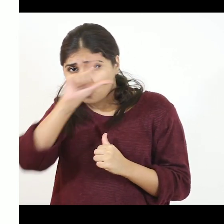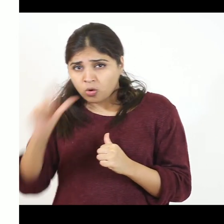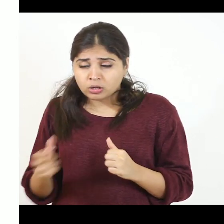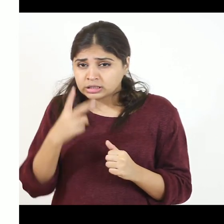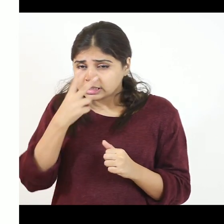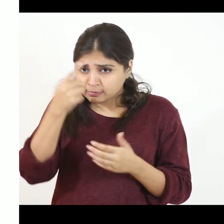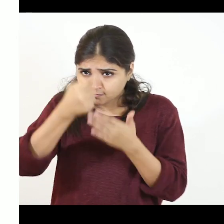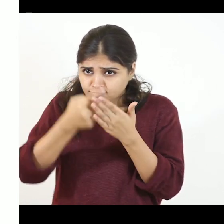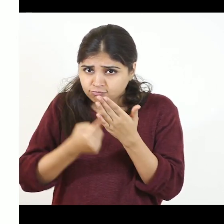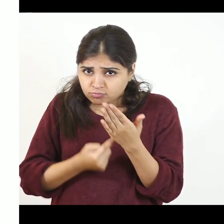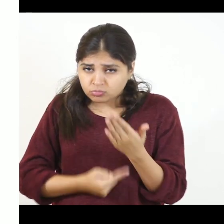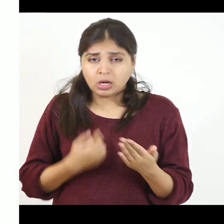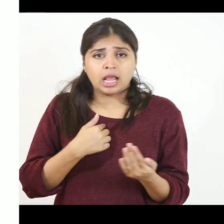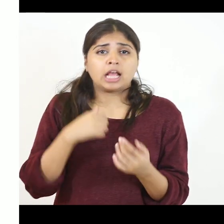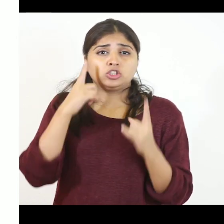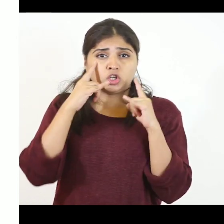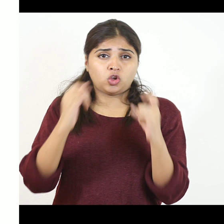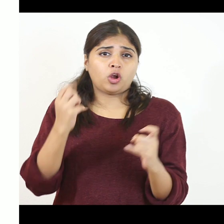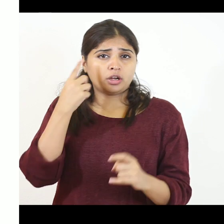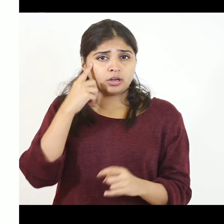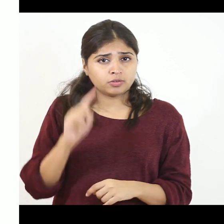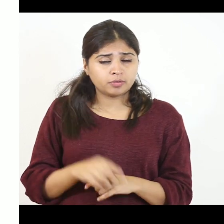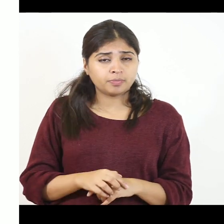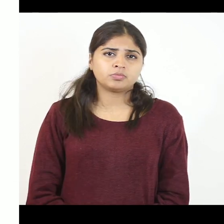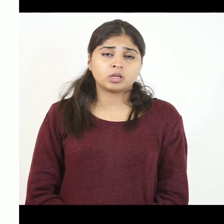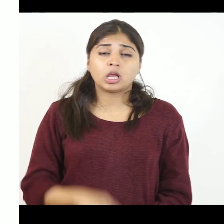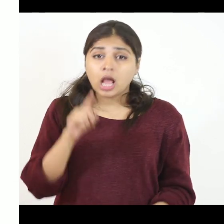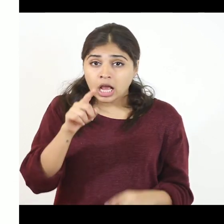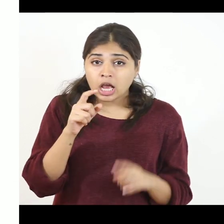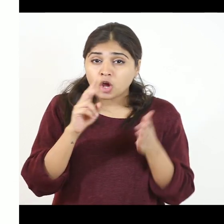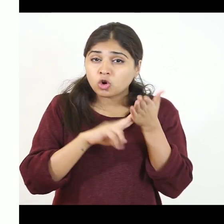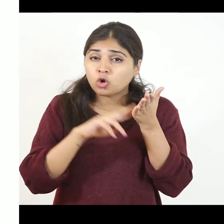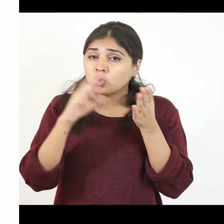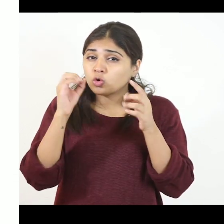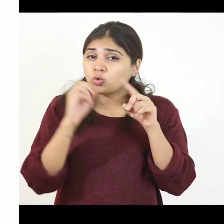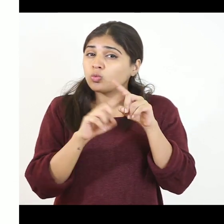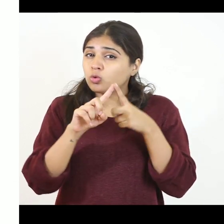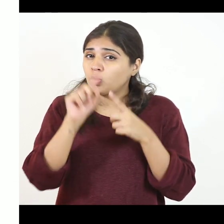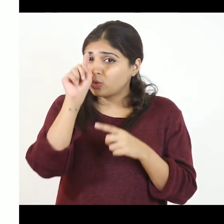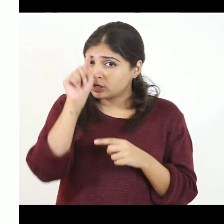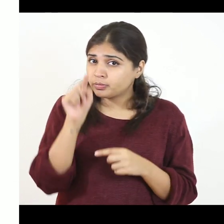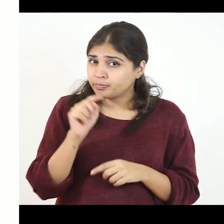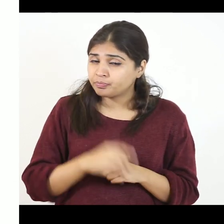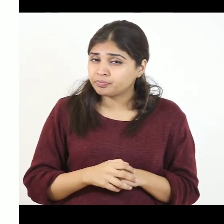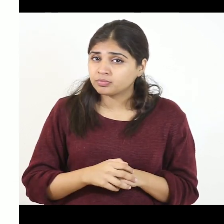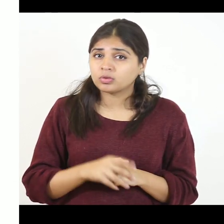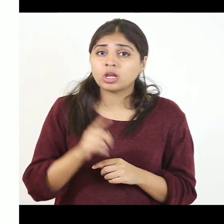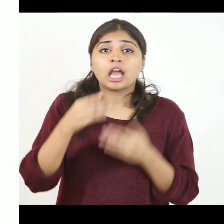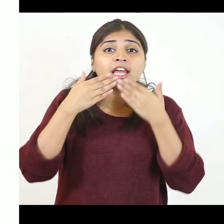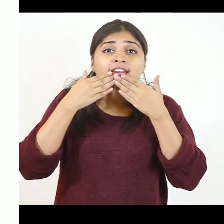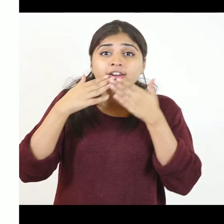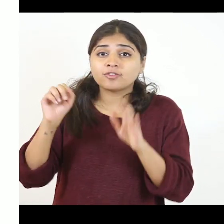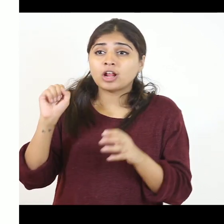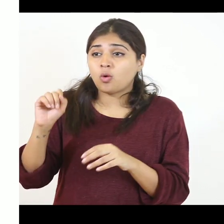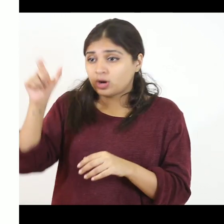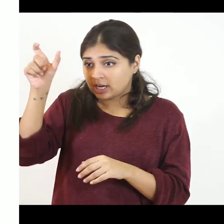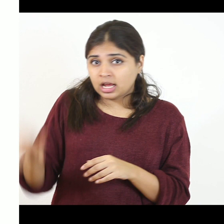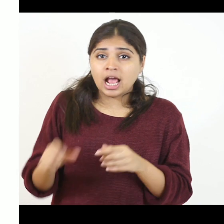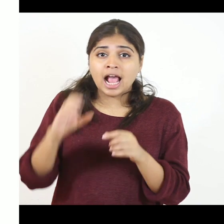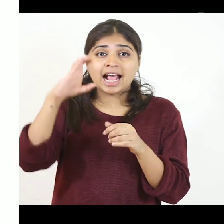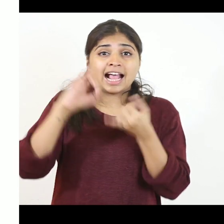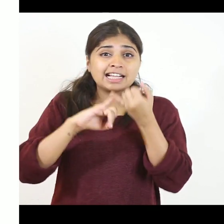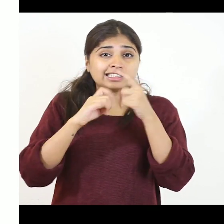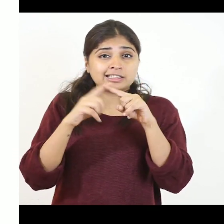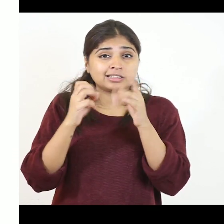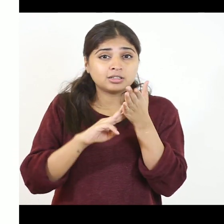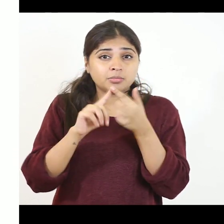security. Note: do not reveal customers' personal and financial information to